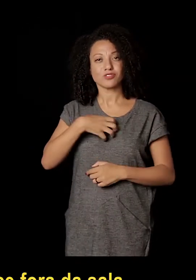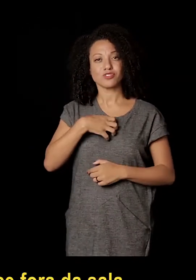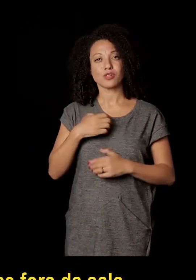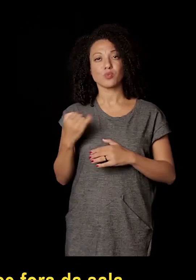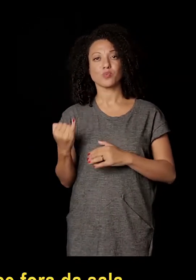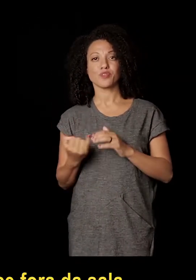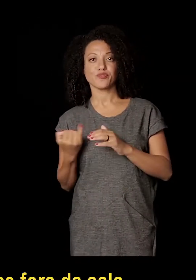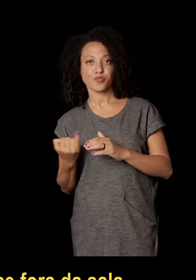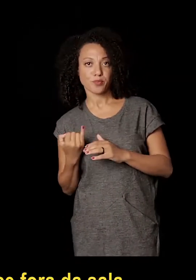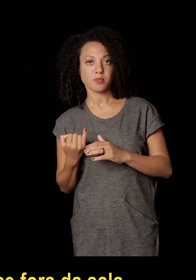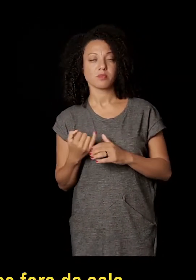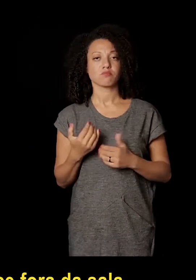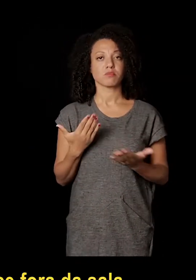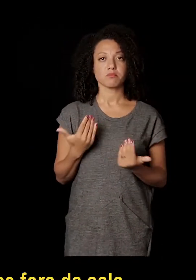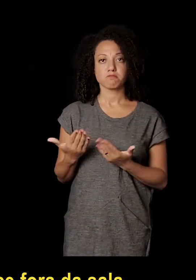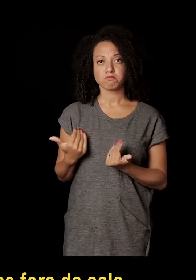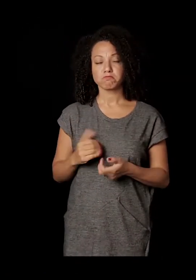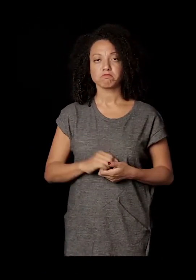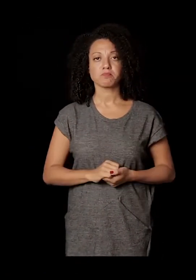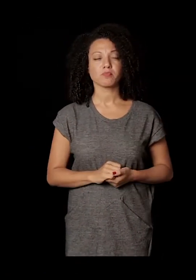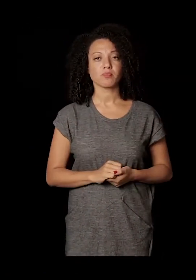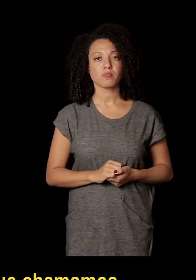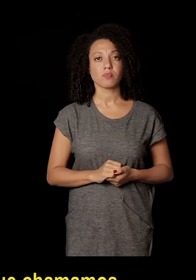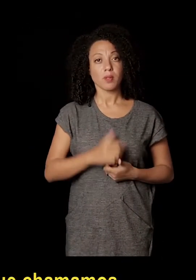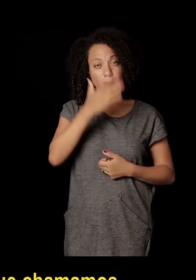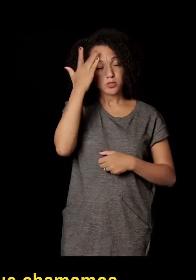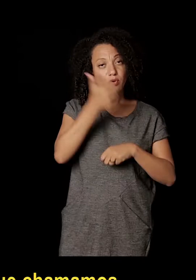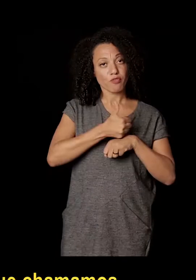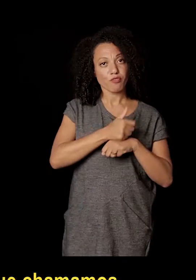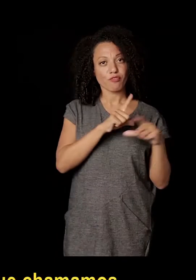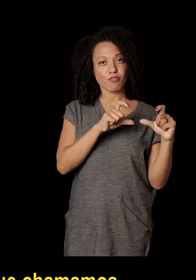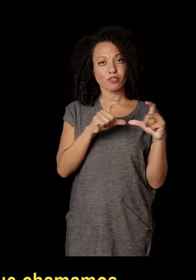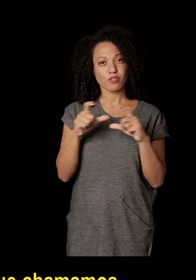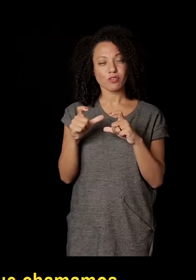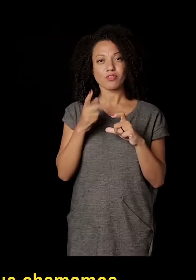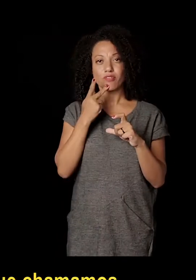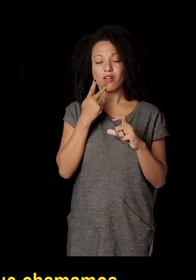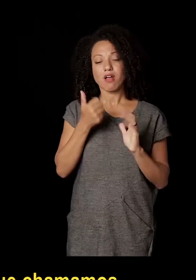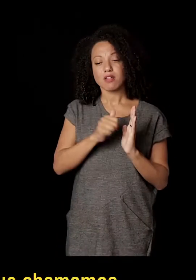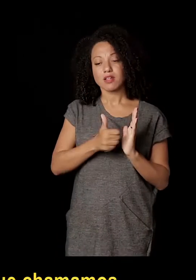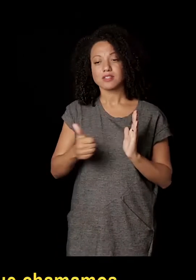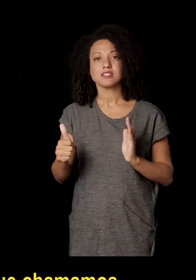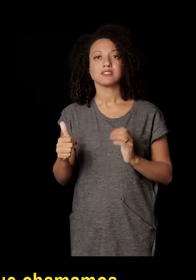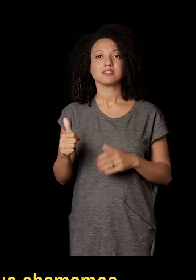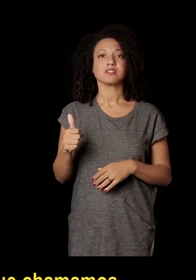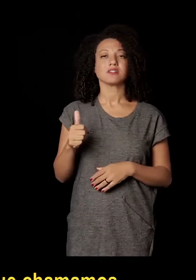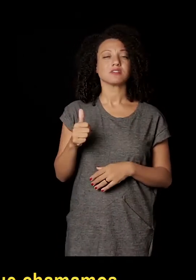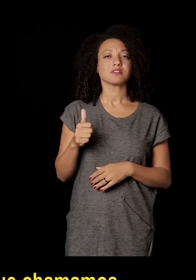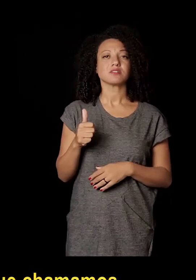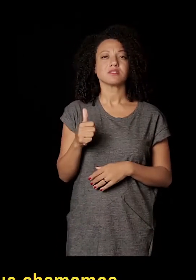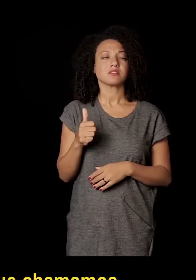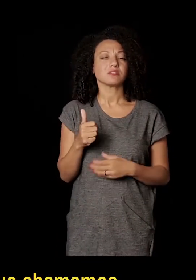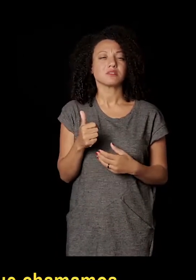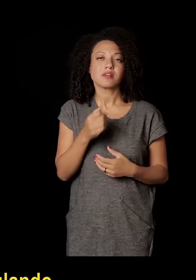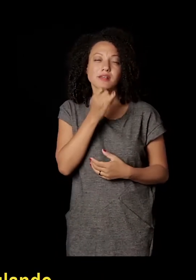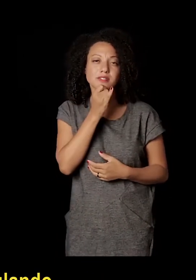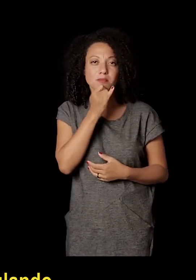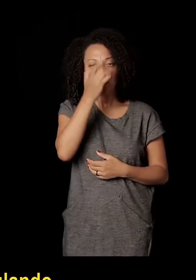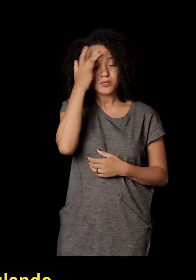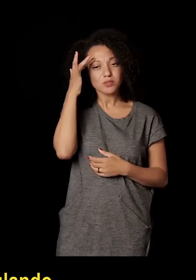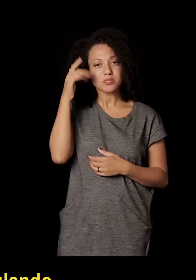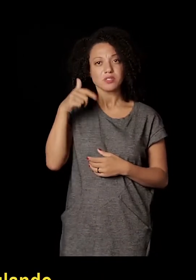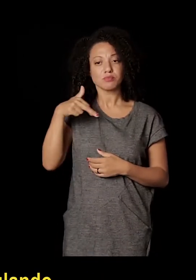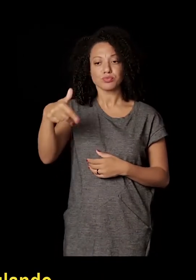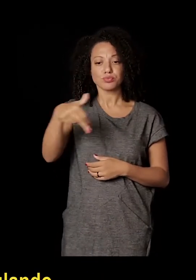formal tables with the reviewers, between photographers, and also we have what we call floating reviewers that